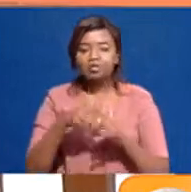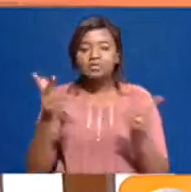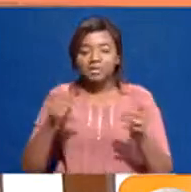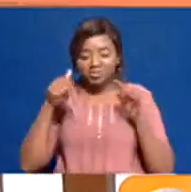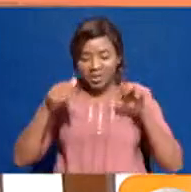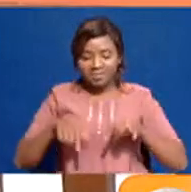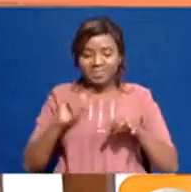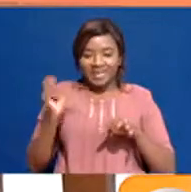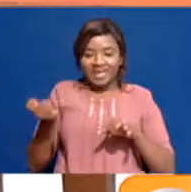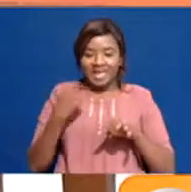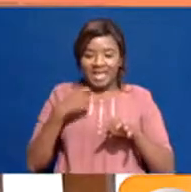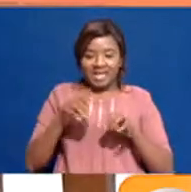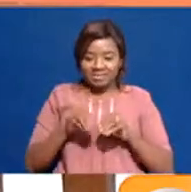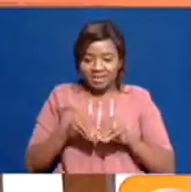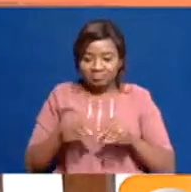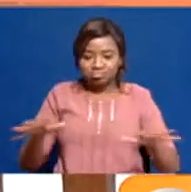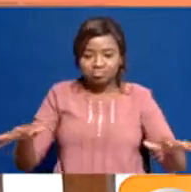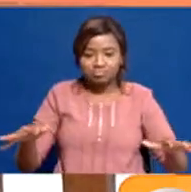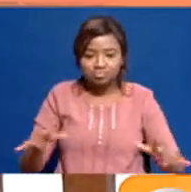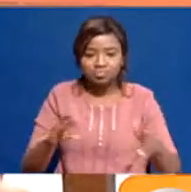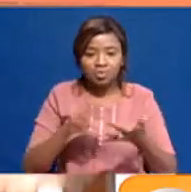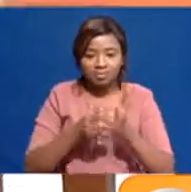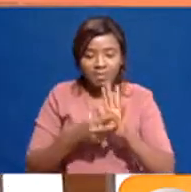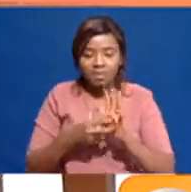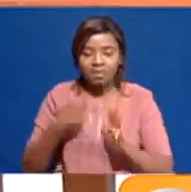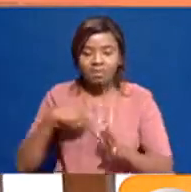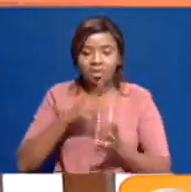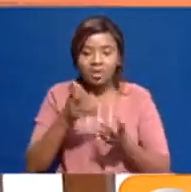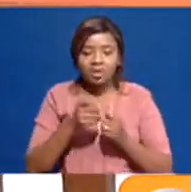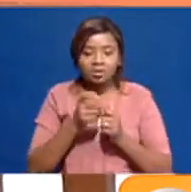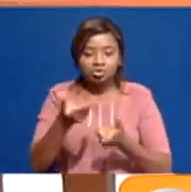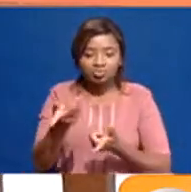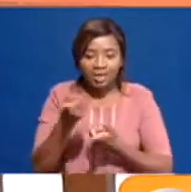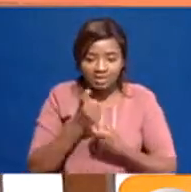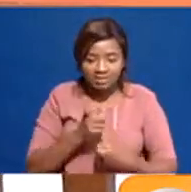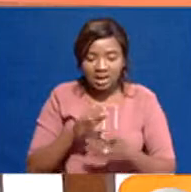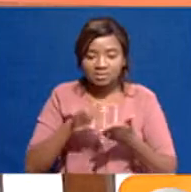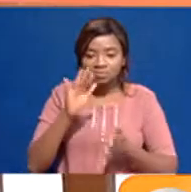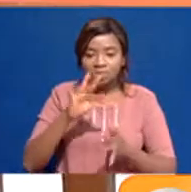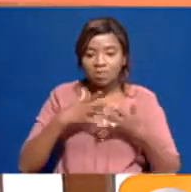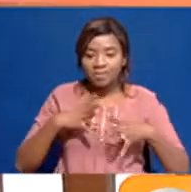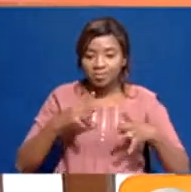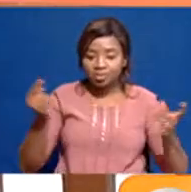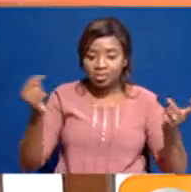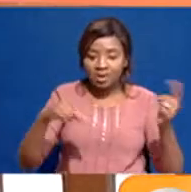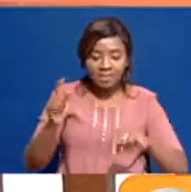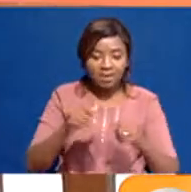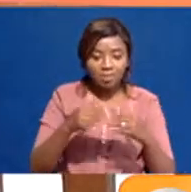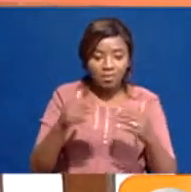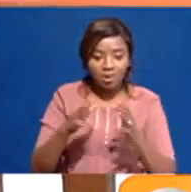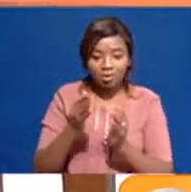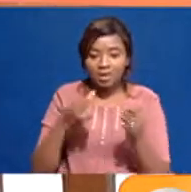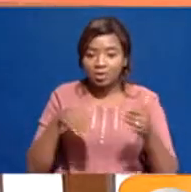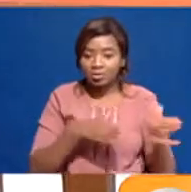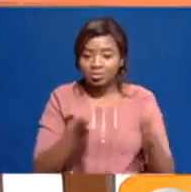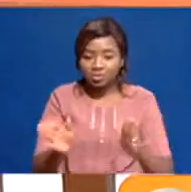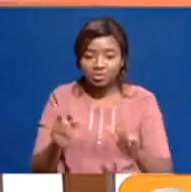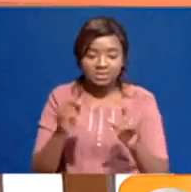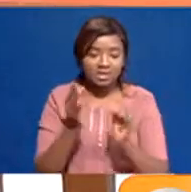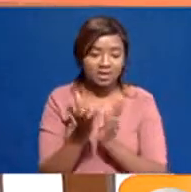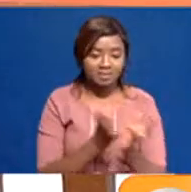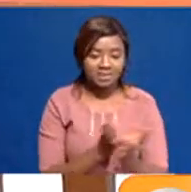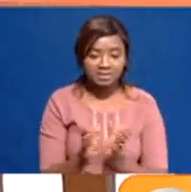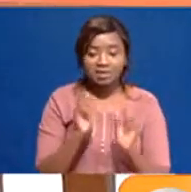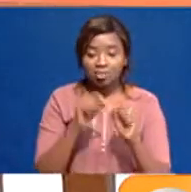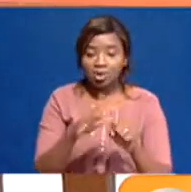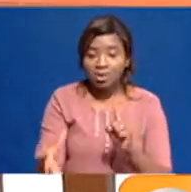have to use that acknowledgement to attract more capital. We can only do it if we develop efficient